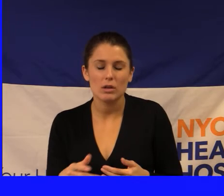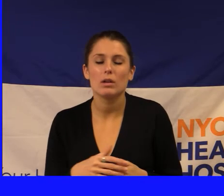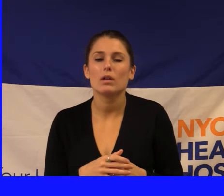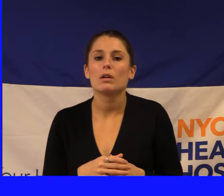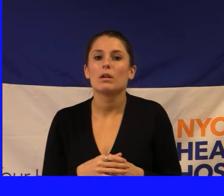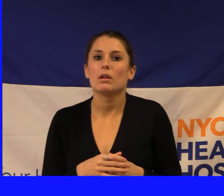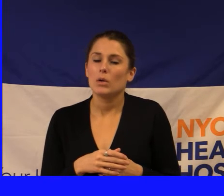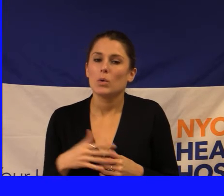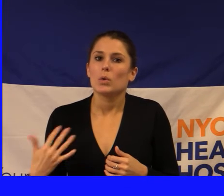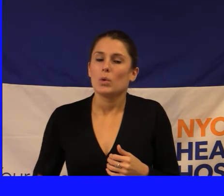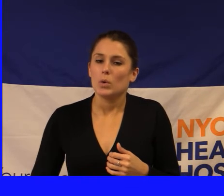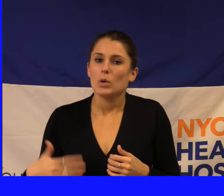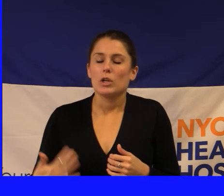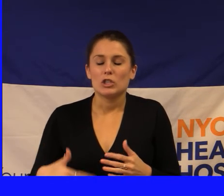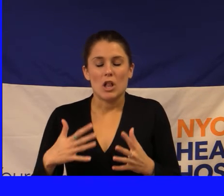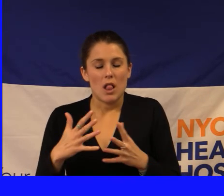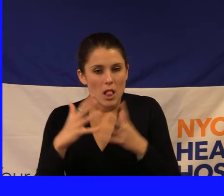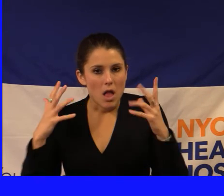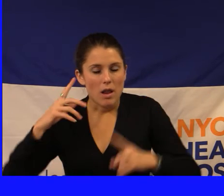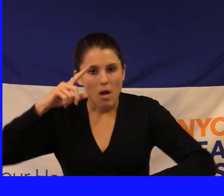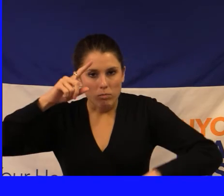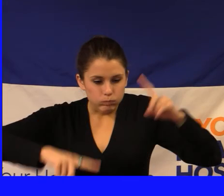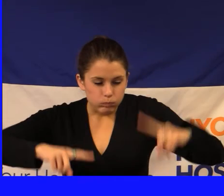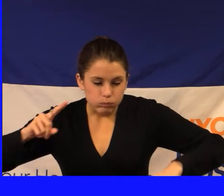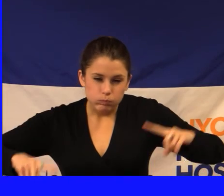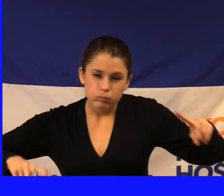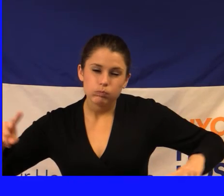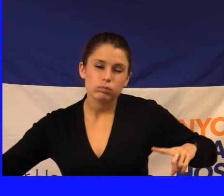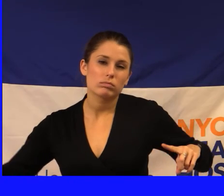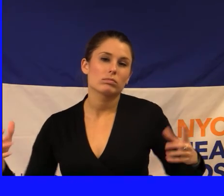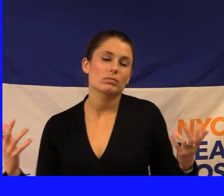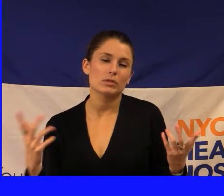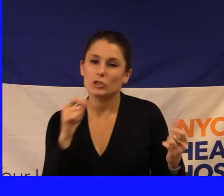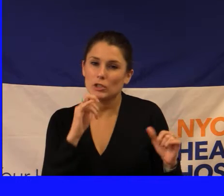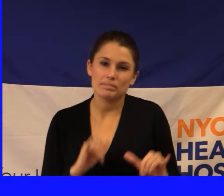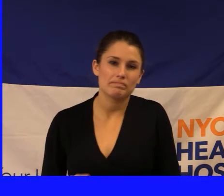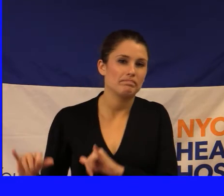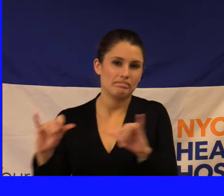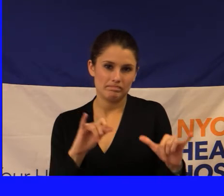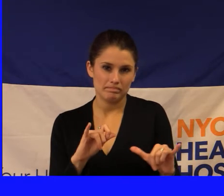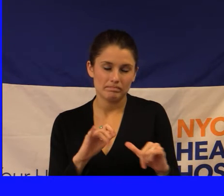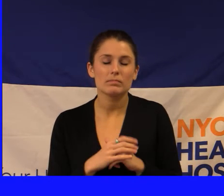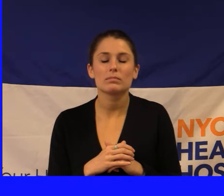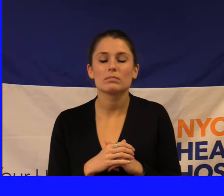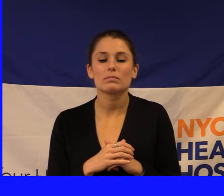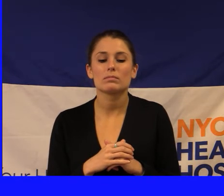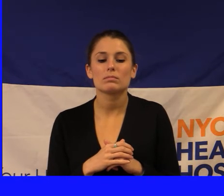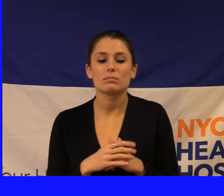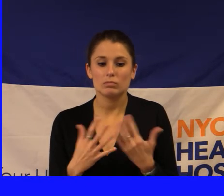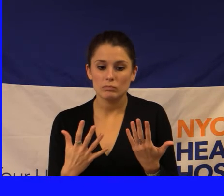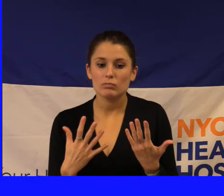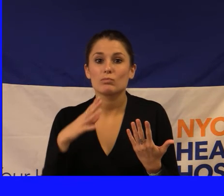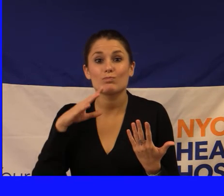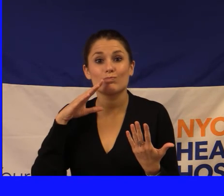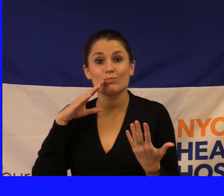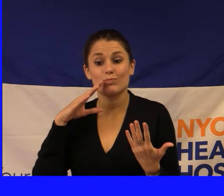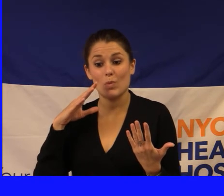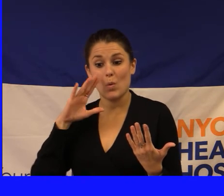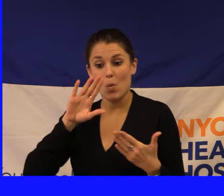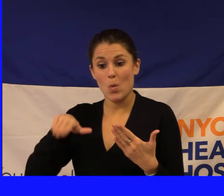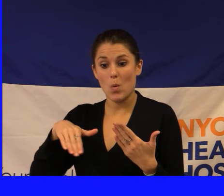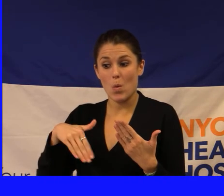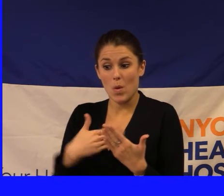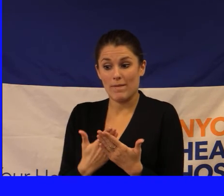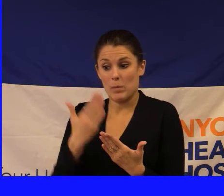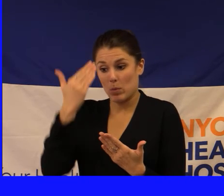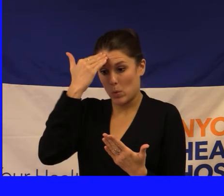there's a lot of variation. I can say that all of them know about it and want to do it. But I think